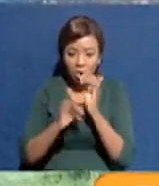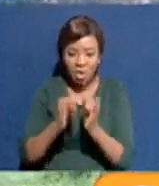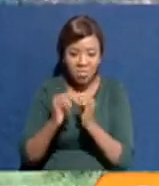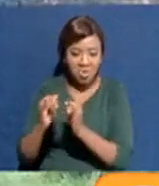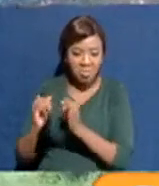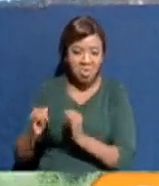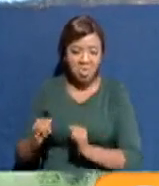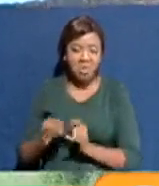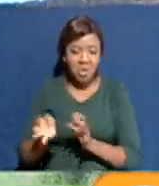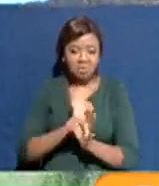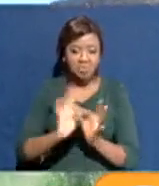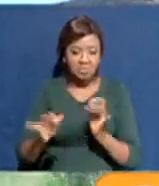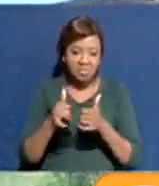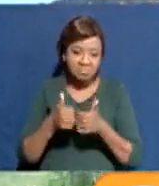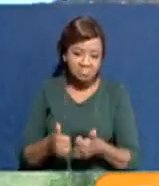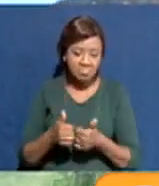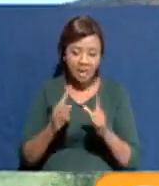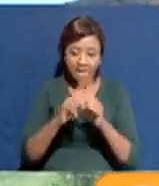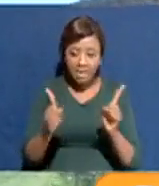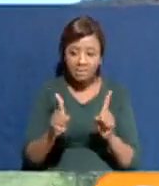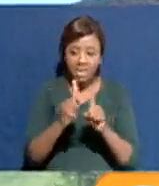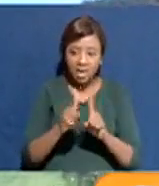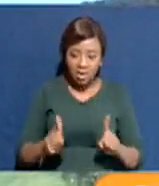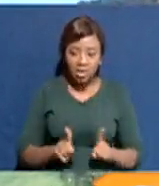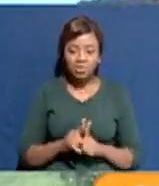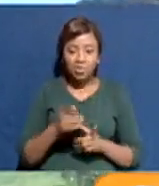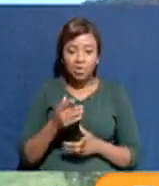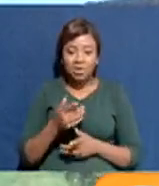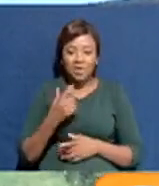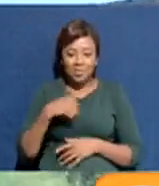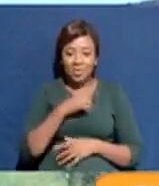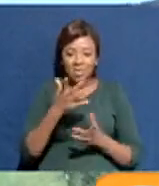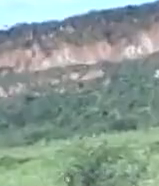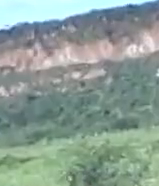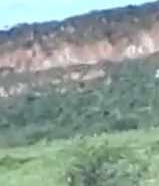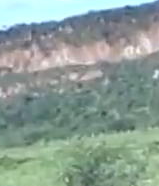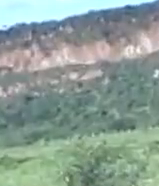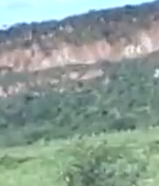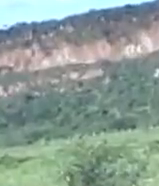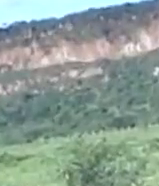up to speed. But even after you do all that, then there's still CO2 you have to emit.